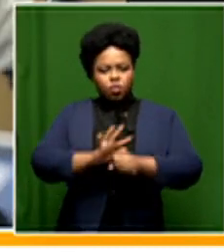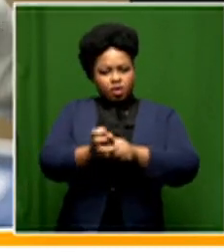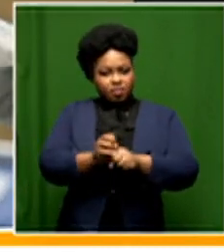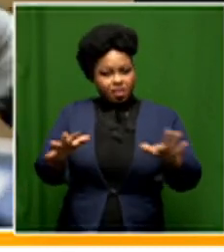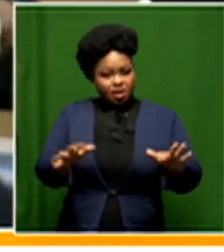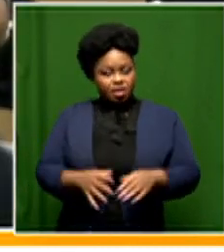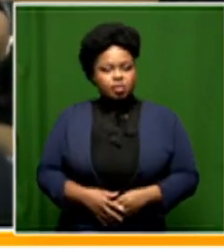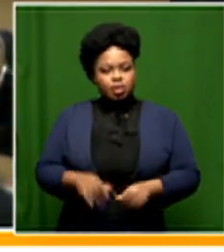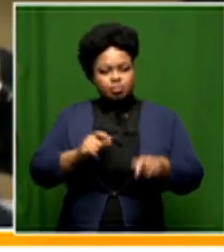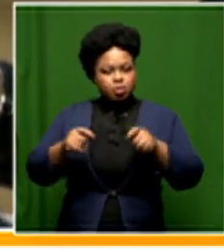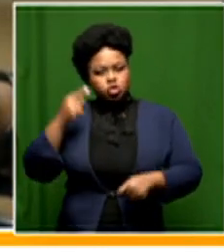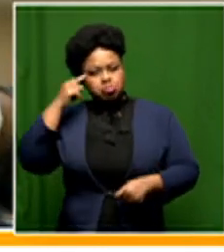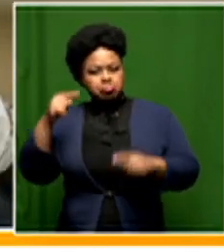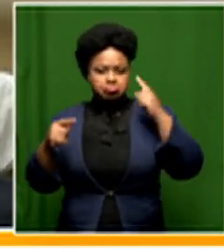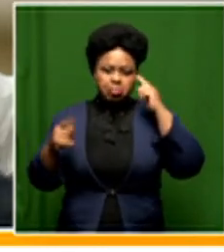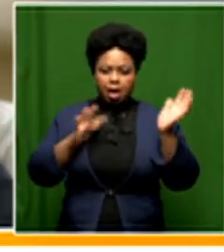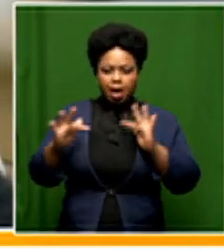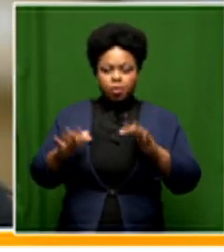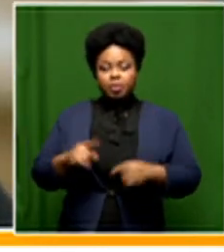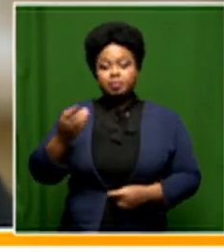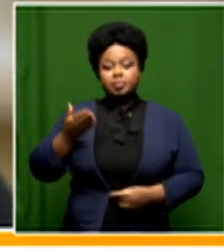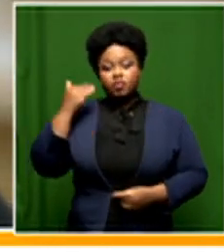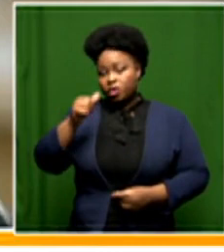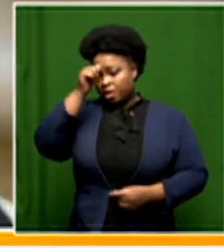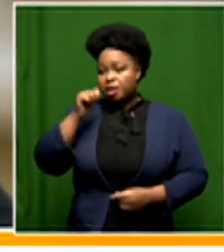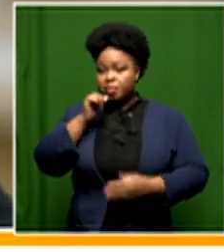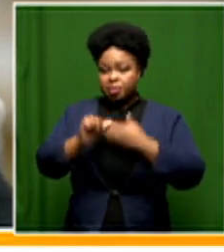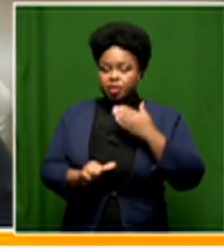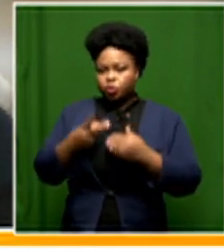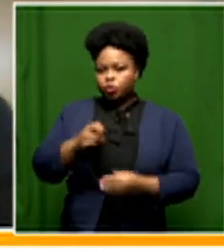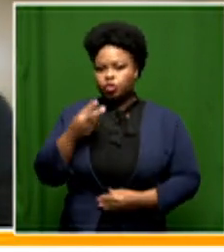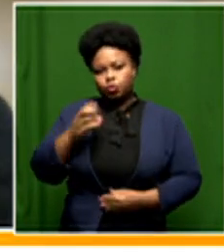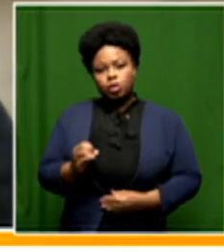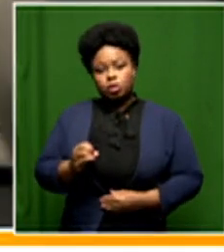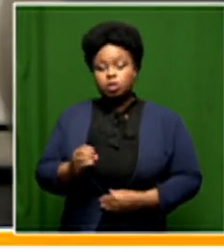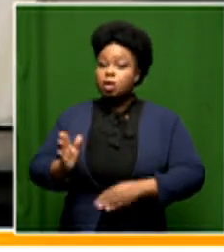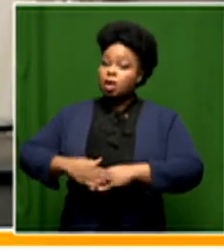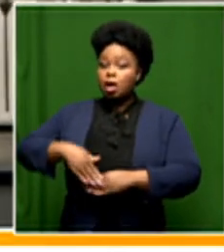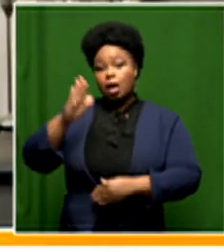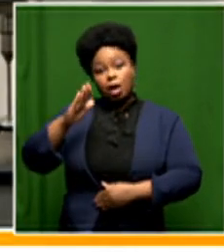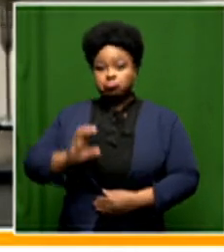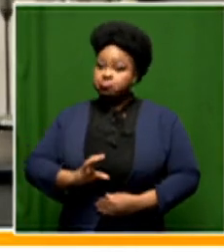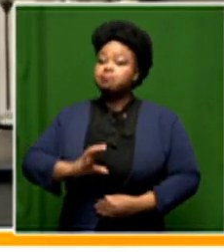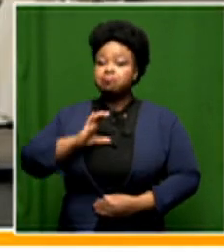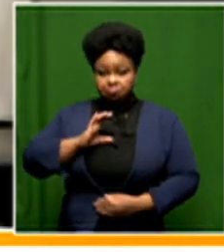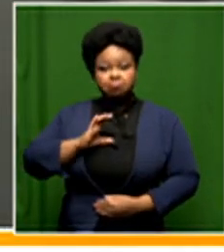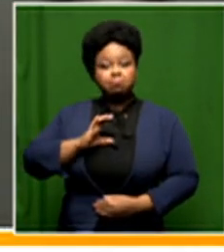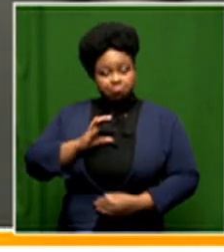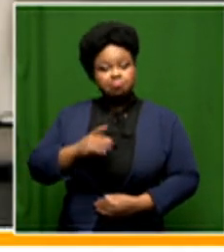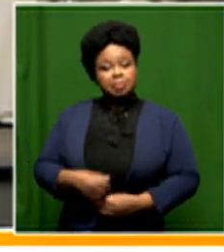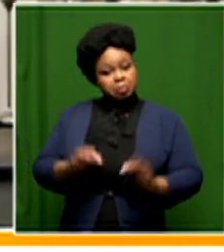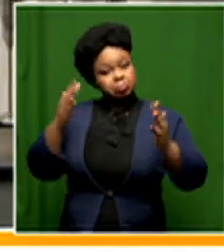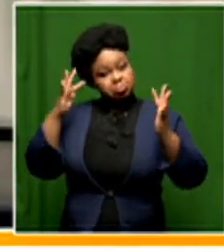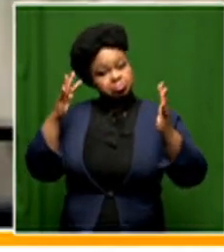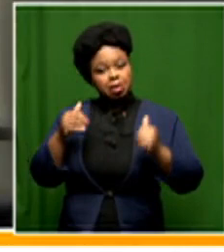COVID-19 pandemic. So what we saw back in April 2020, we saw quite high levels of confidence in the president's